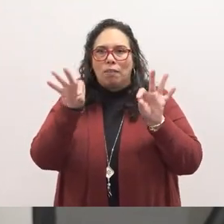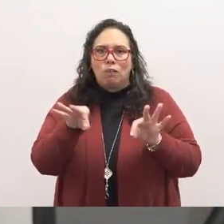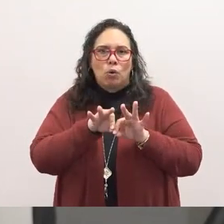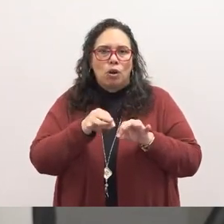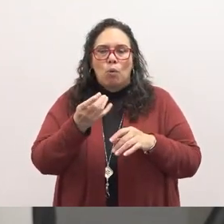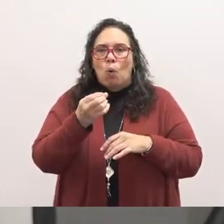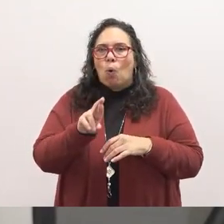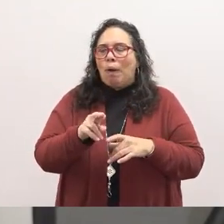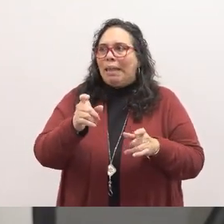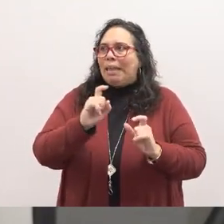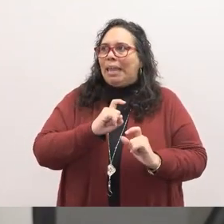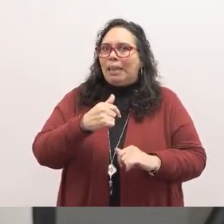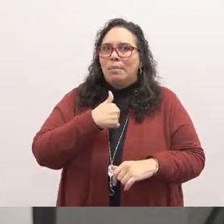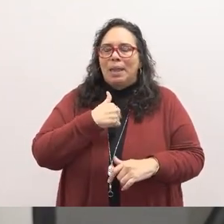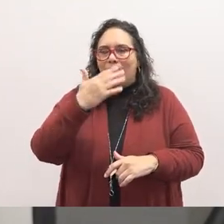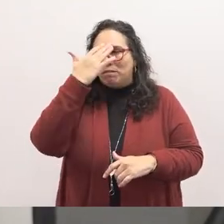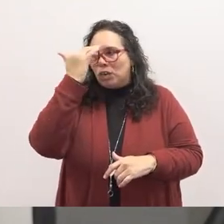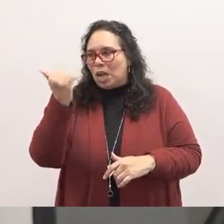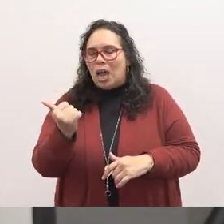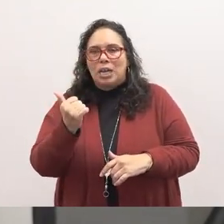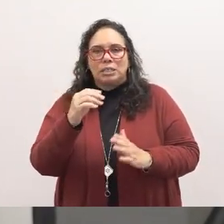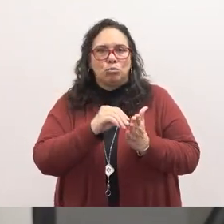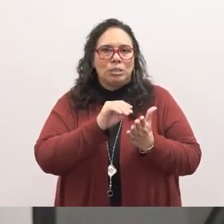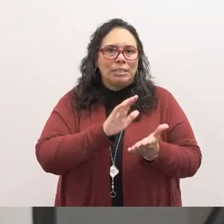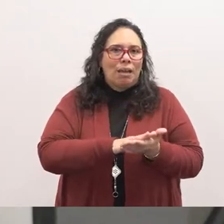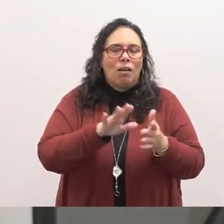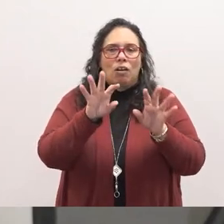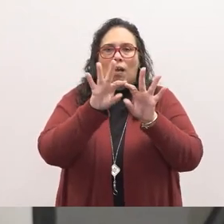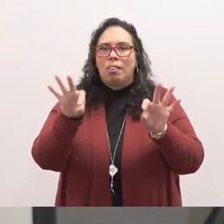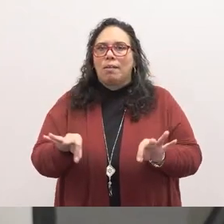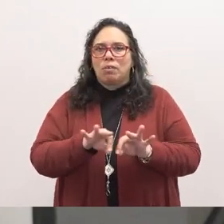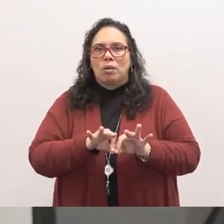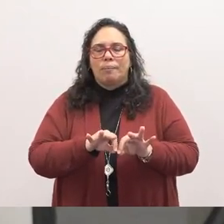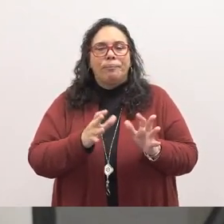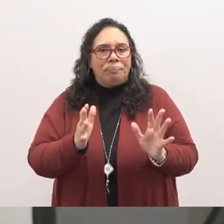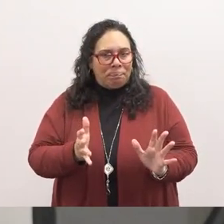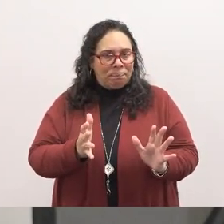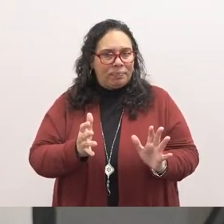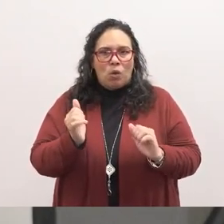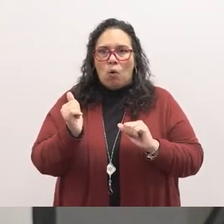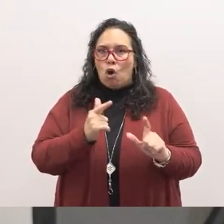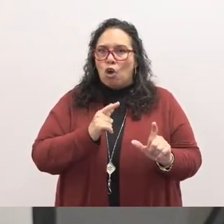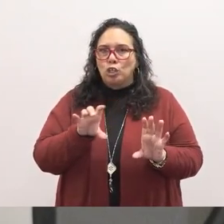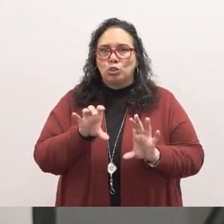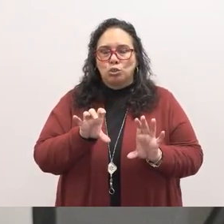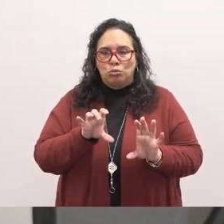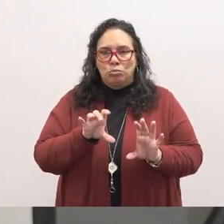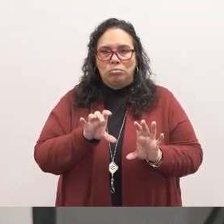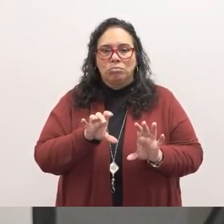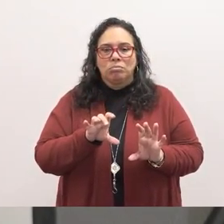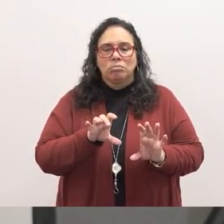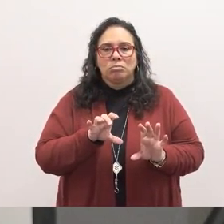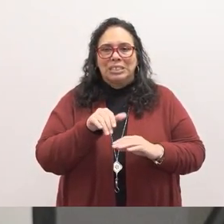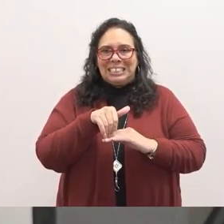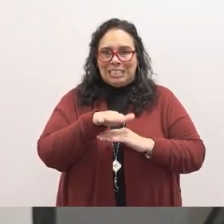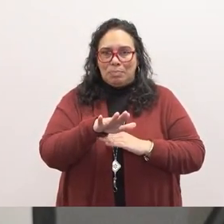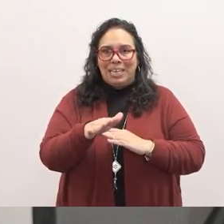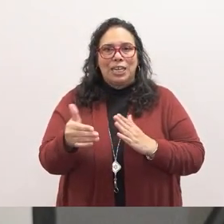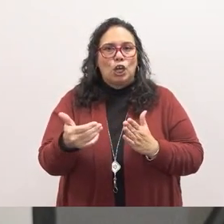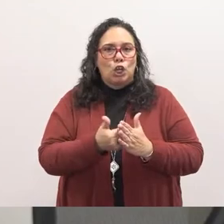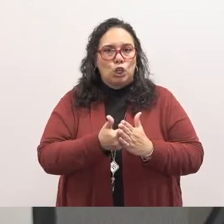I received a gift and I forgot about it. Or whatever it is you forgot. All you do is submit a new